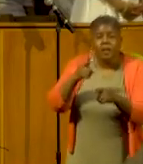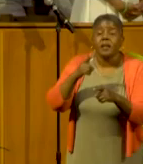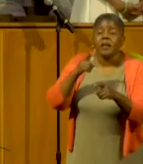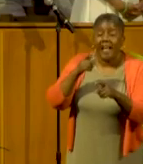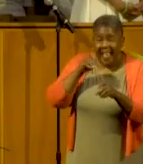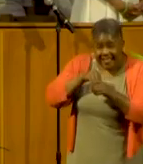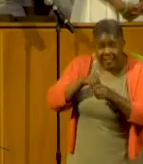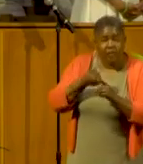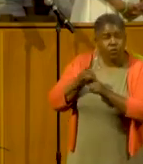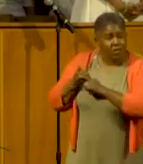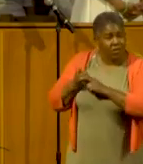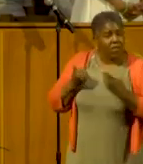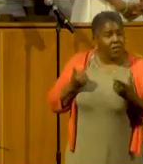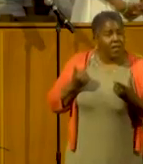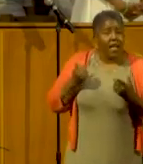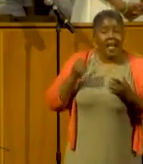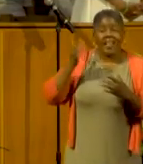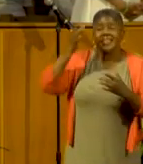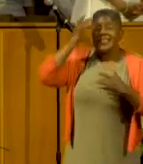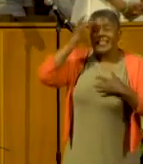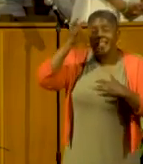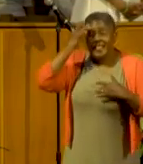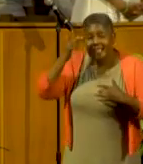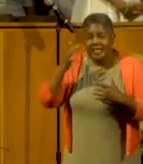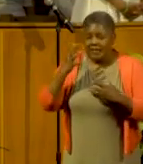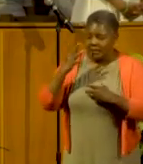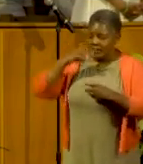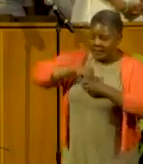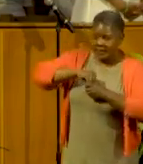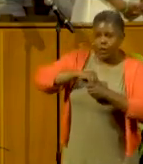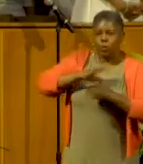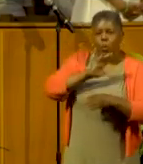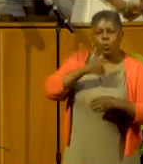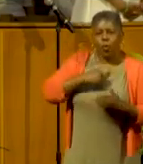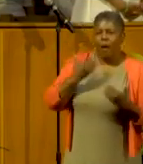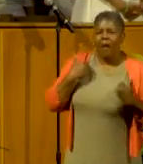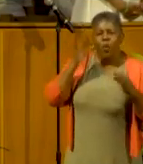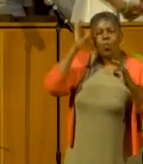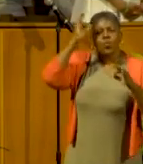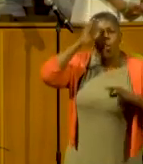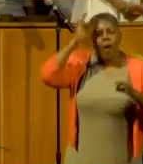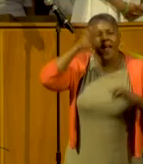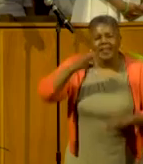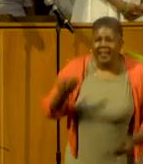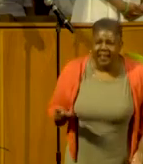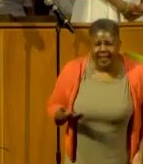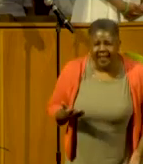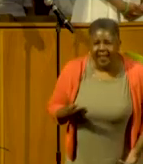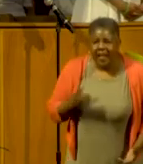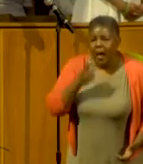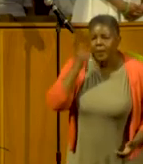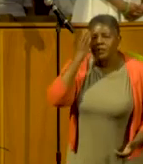face. Dis-ease is planting itself in your soul and you have no idea because you look pretty.